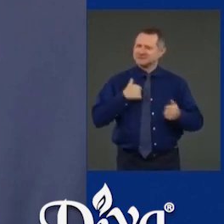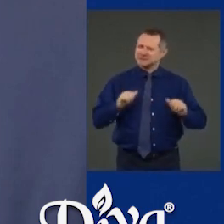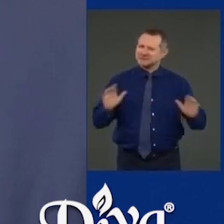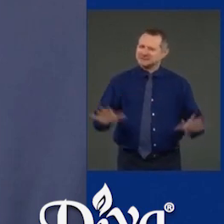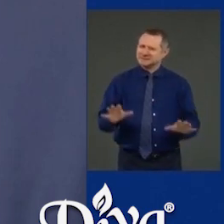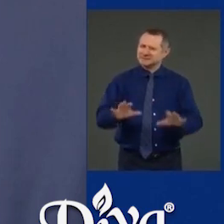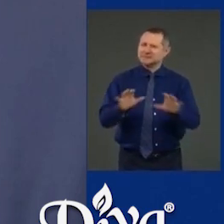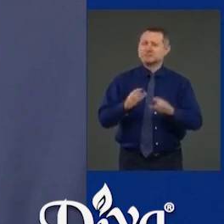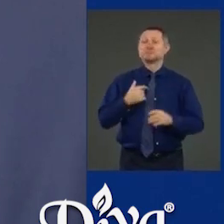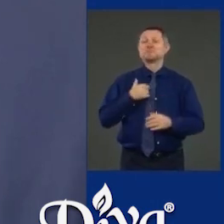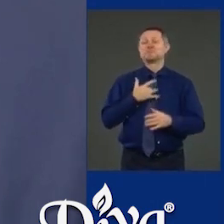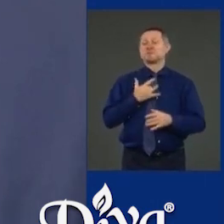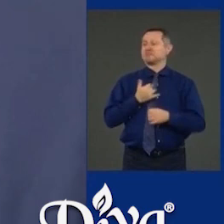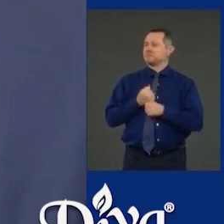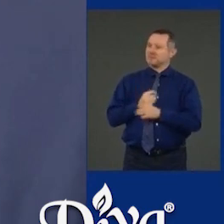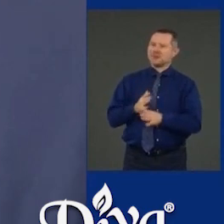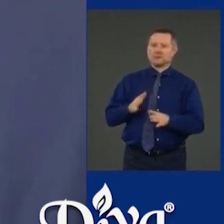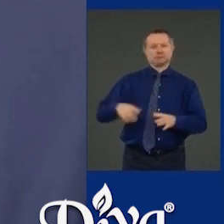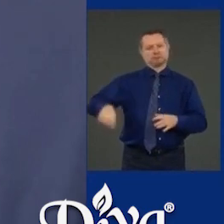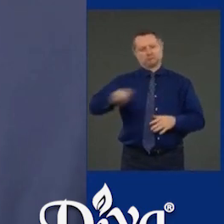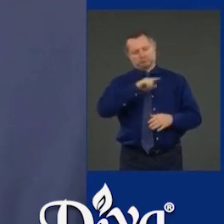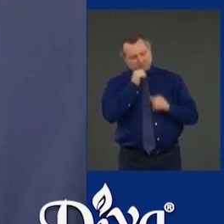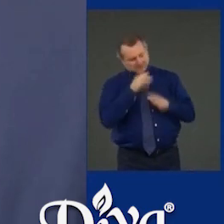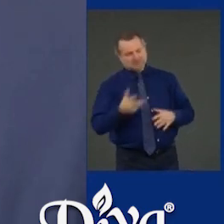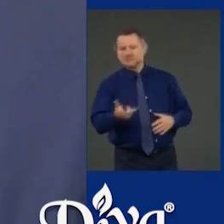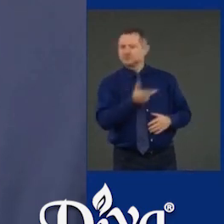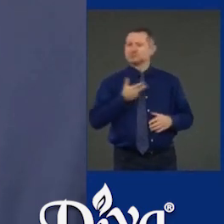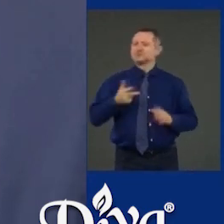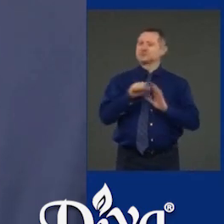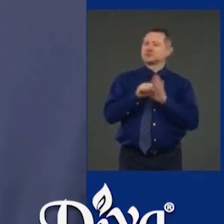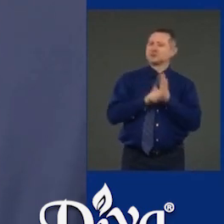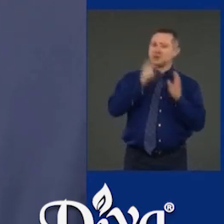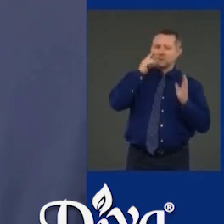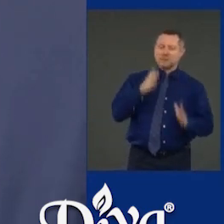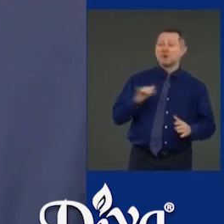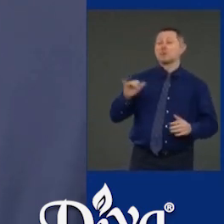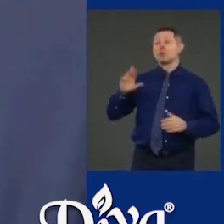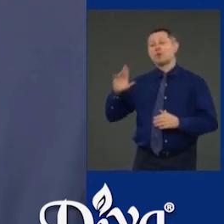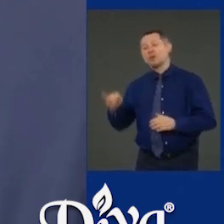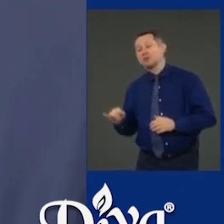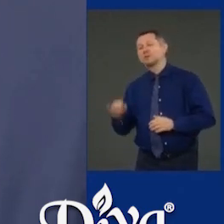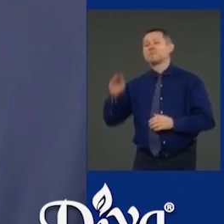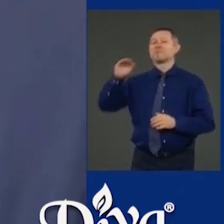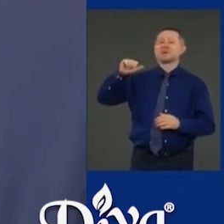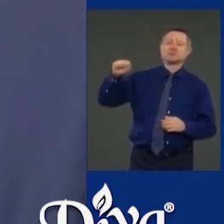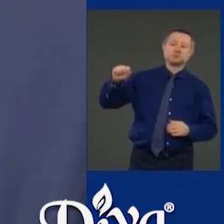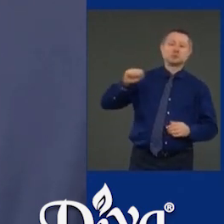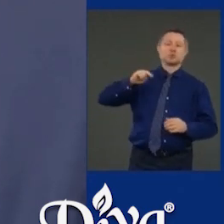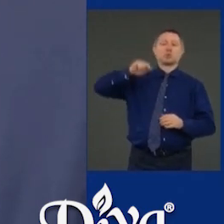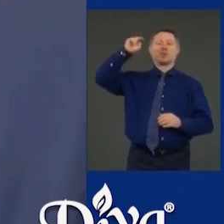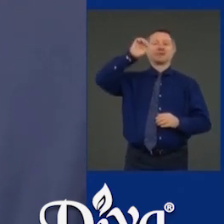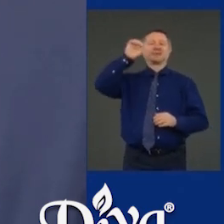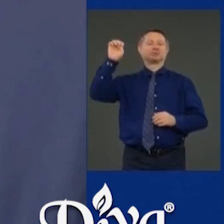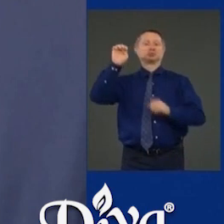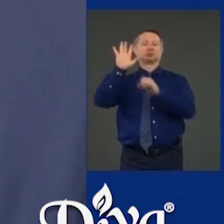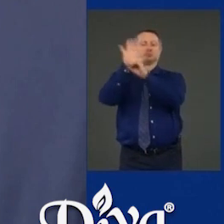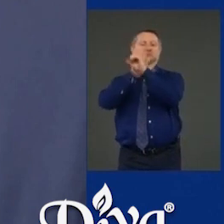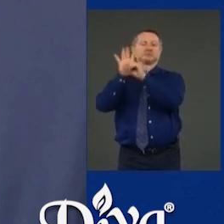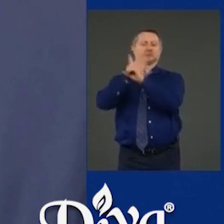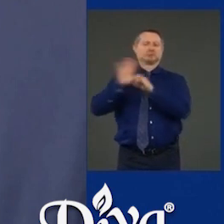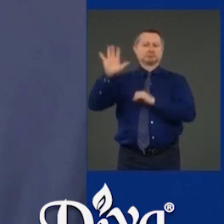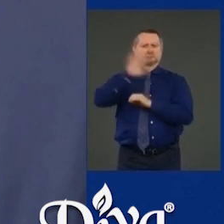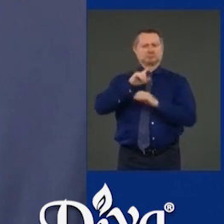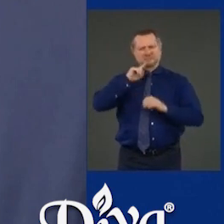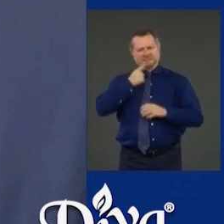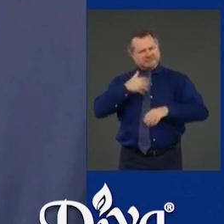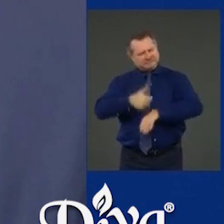have you guys as fellow governors, as well as Rhode Island and Massachusetts. The Northeast region has taken this seriously, and that's allowed us